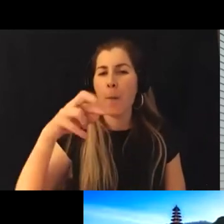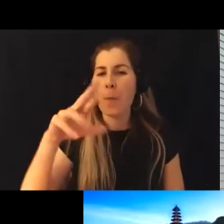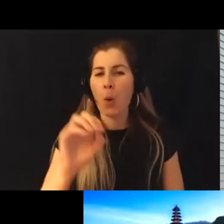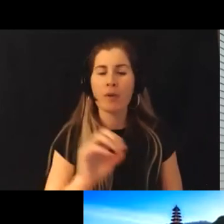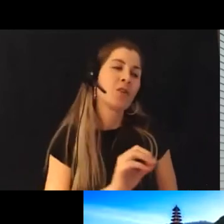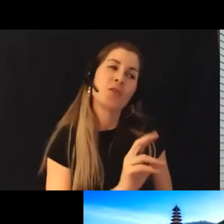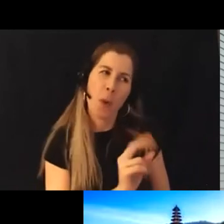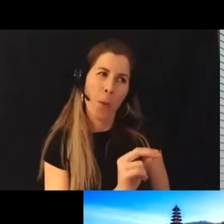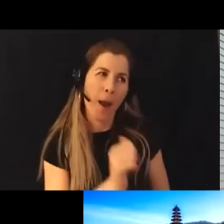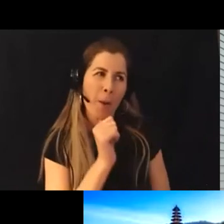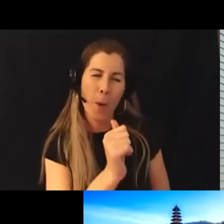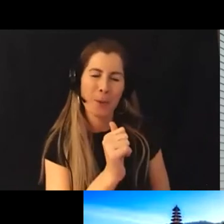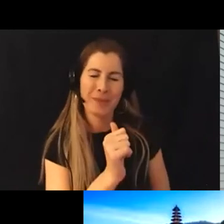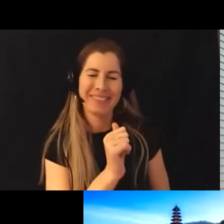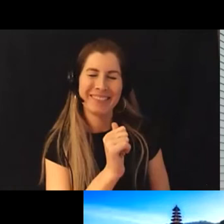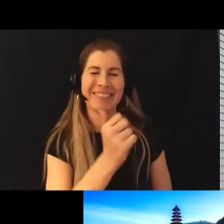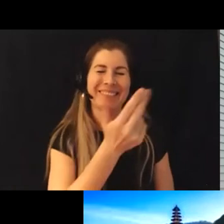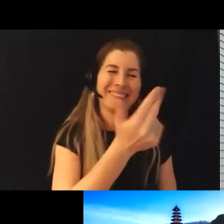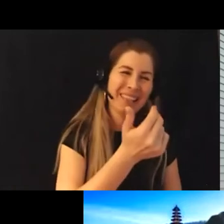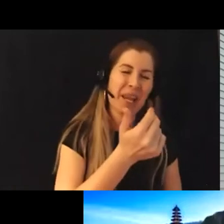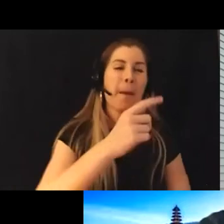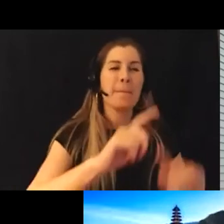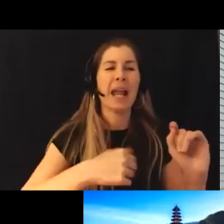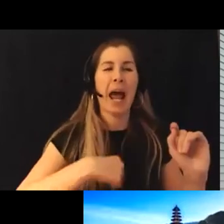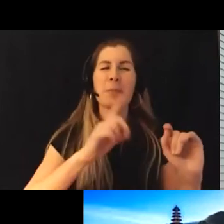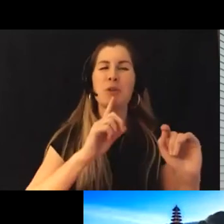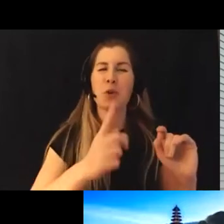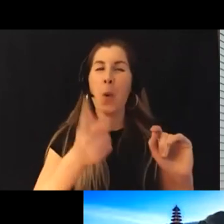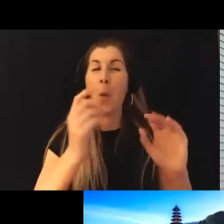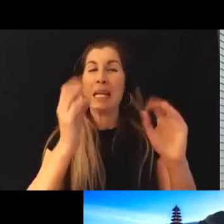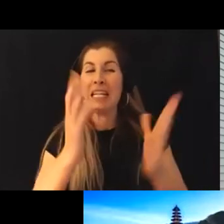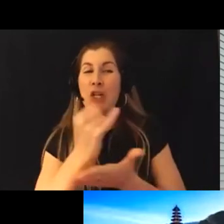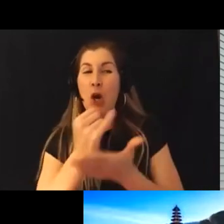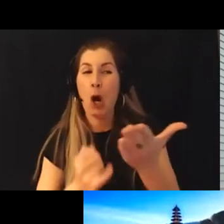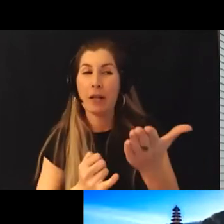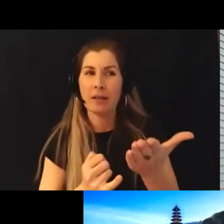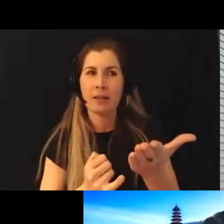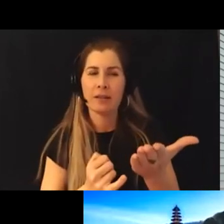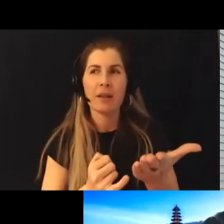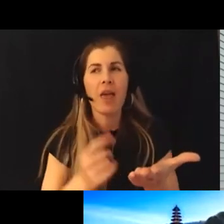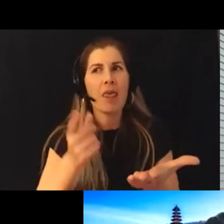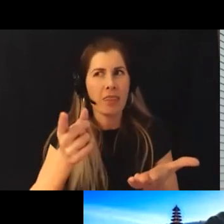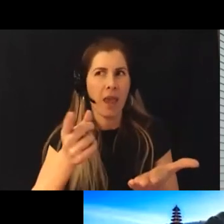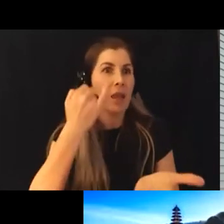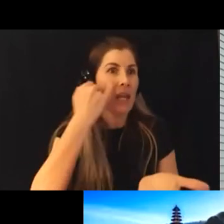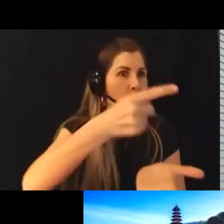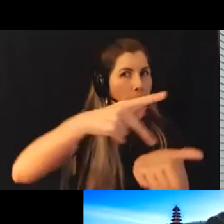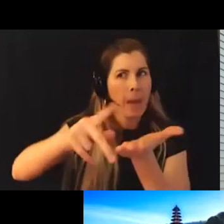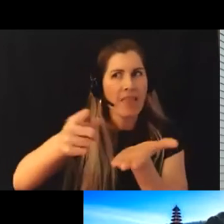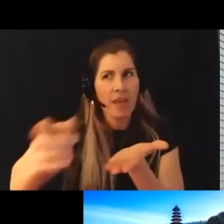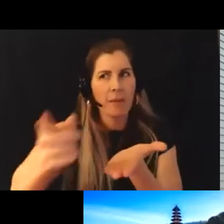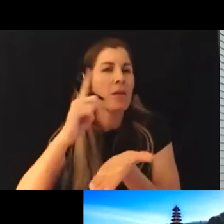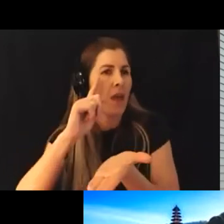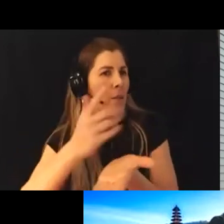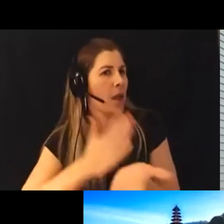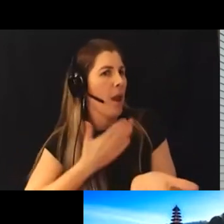But I bet you there is a teaching artist who would, for an hourly rate, be willing to coach you through that process and